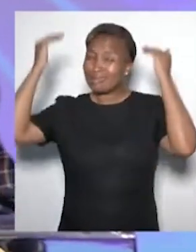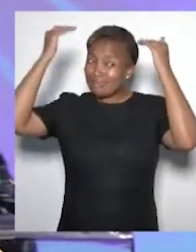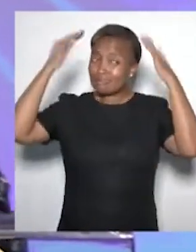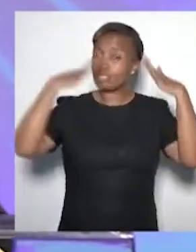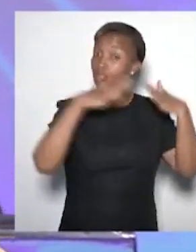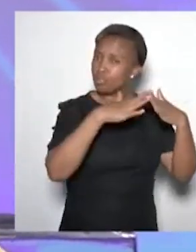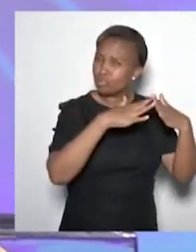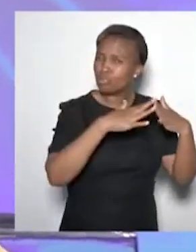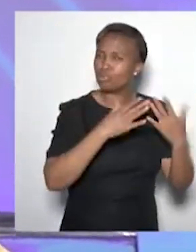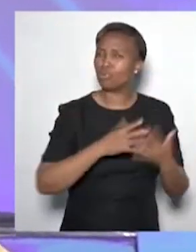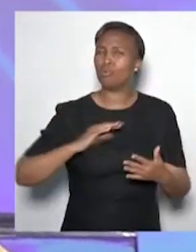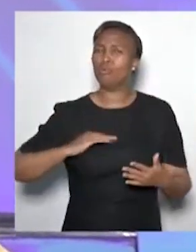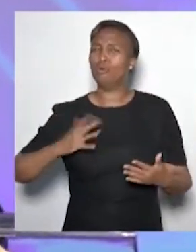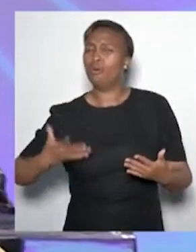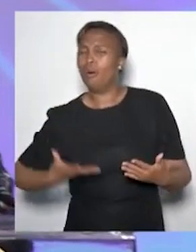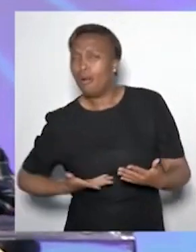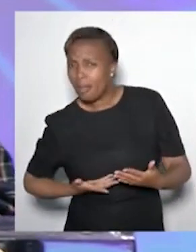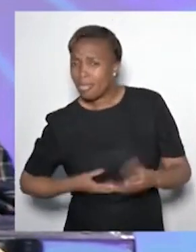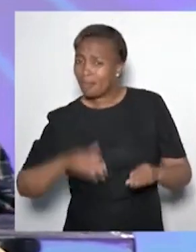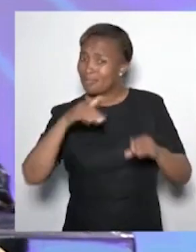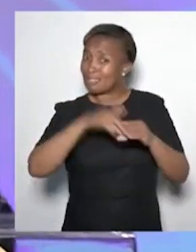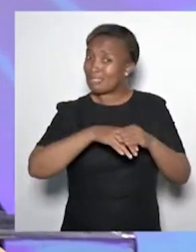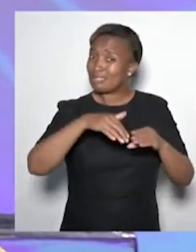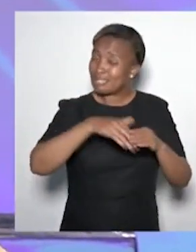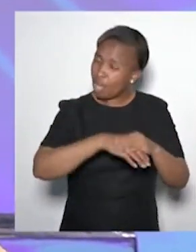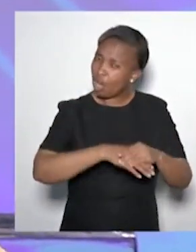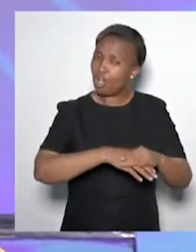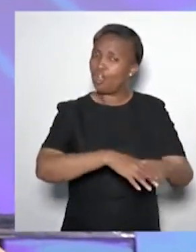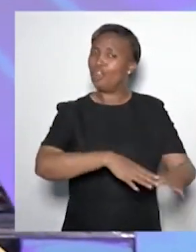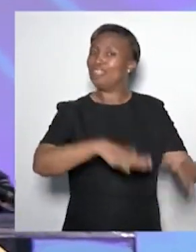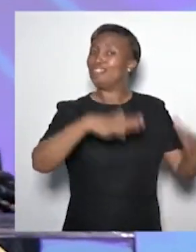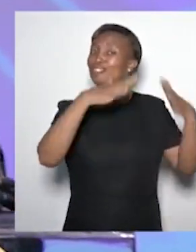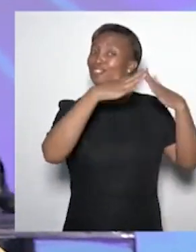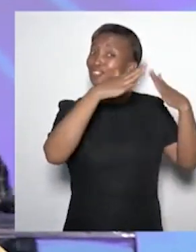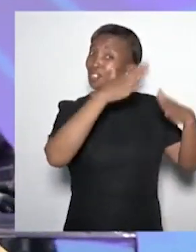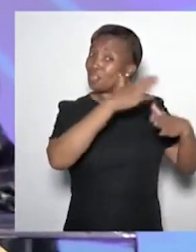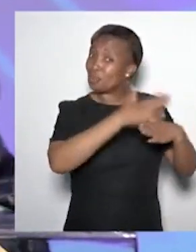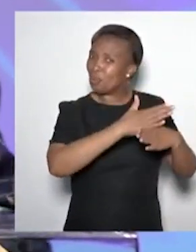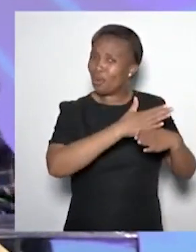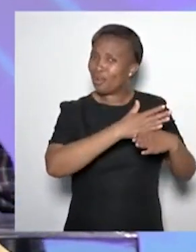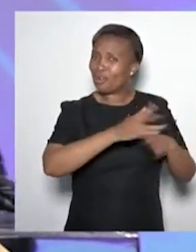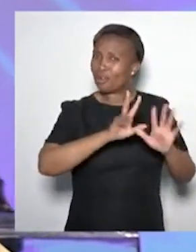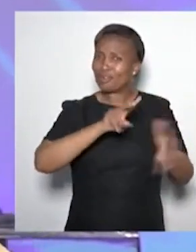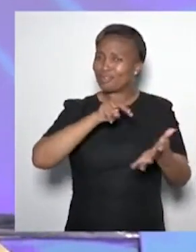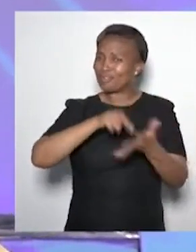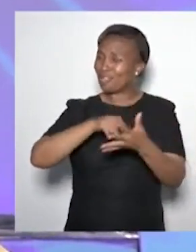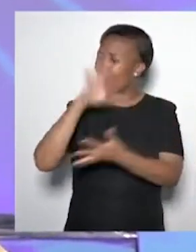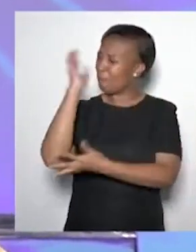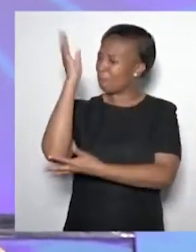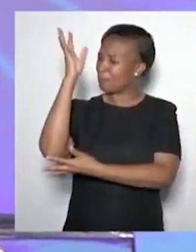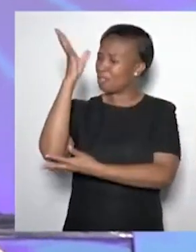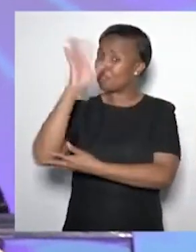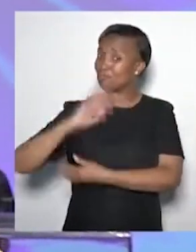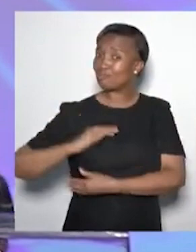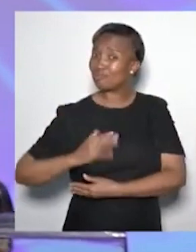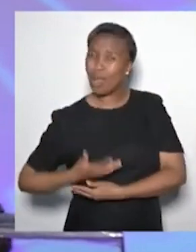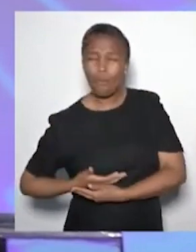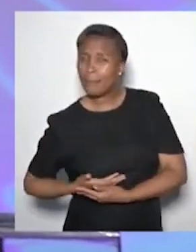women be deacons? Should women stand behind the pulpit? Should